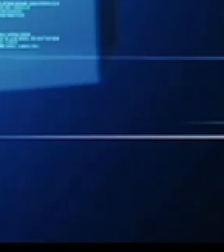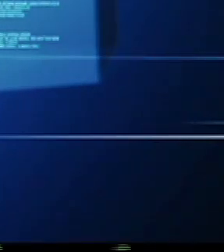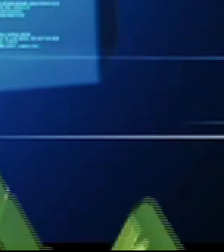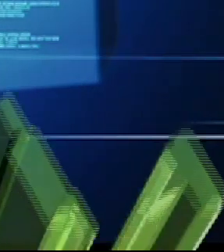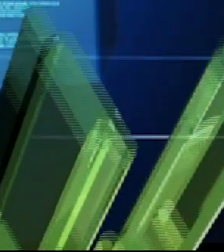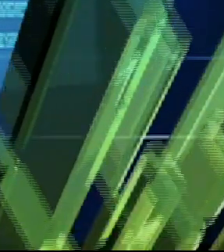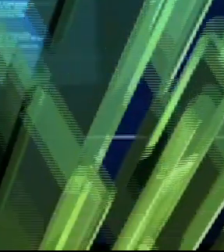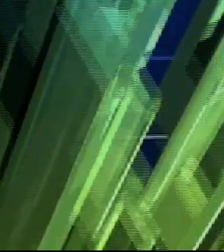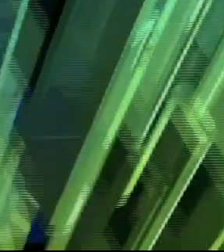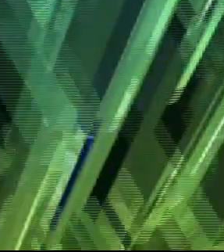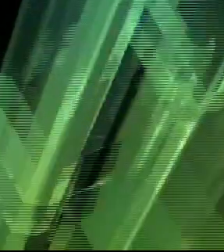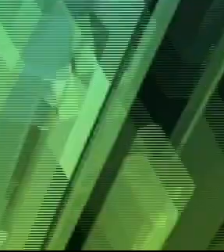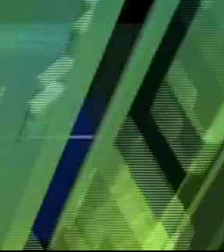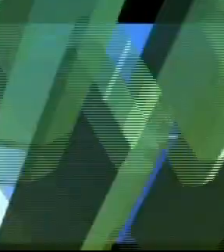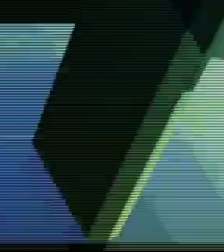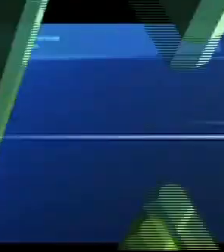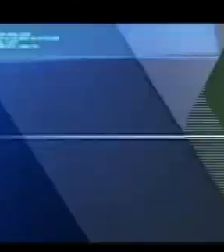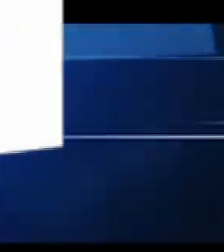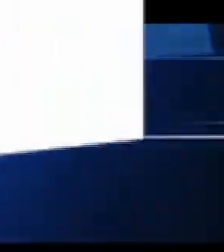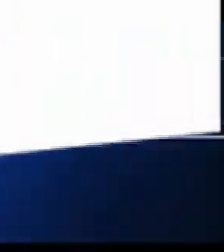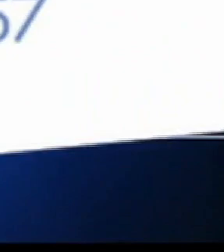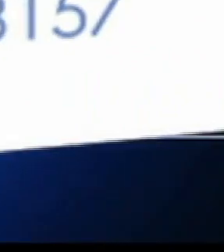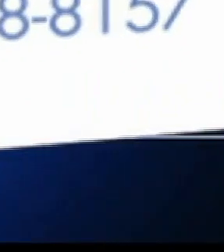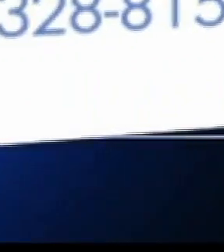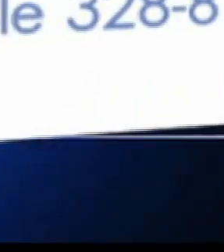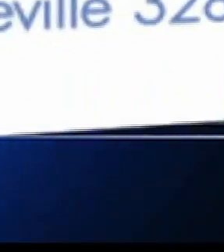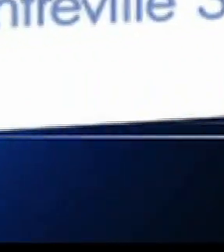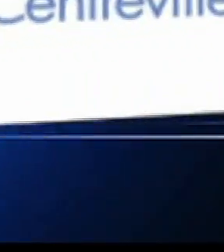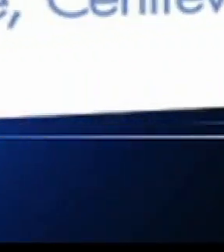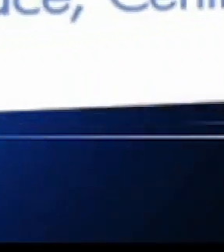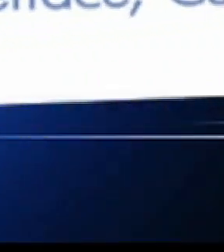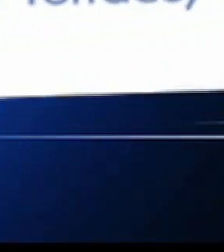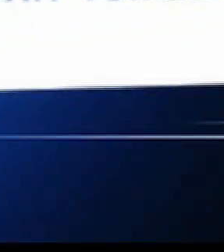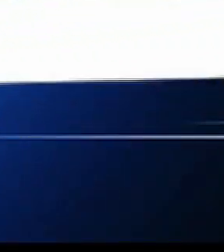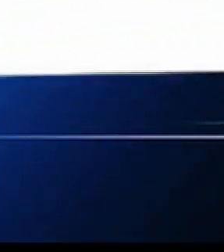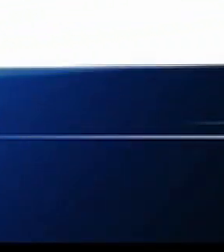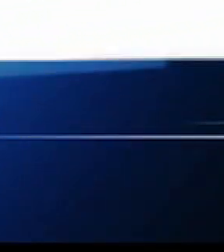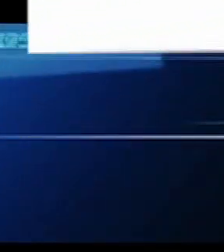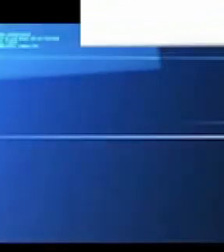This is ZNS Total Sports, brought to you by Fourth Terrace Diagnostic Center.